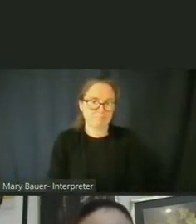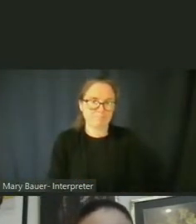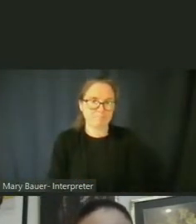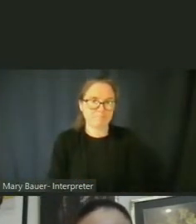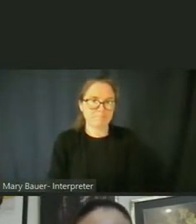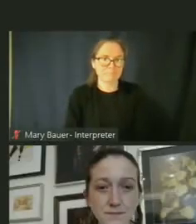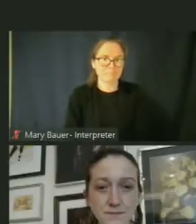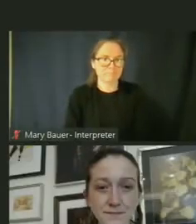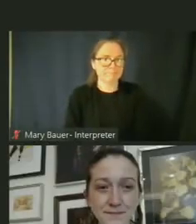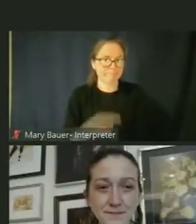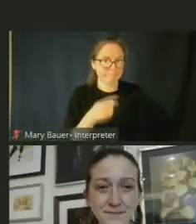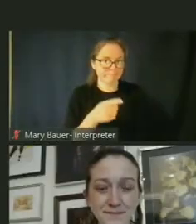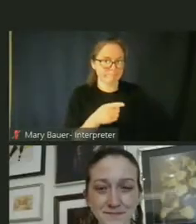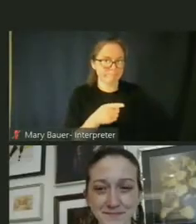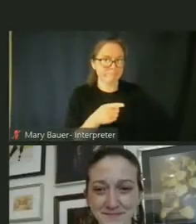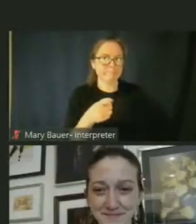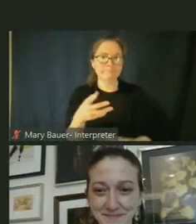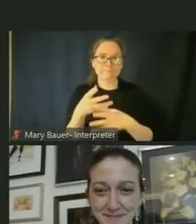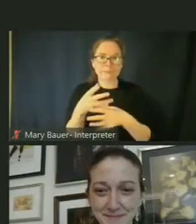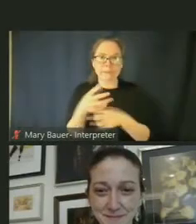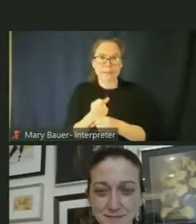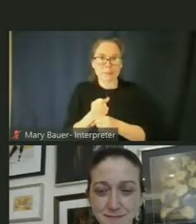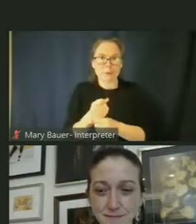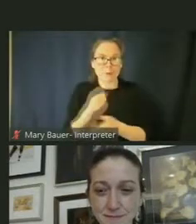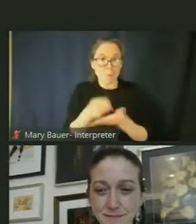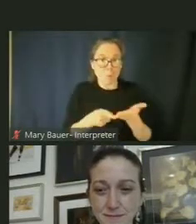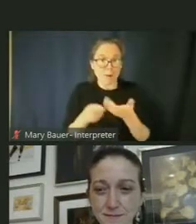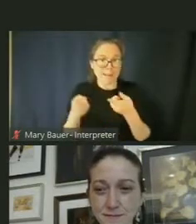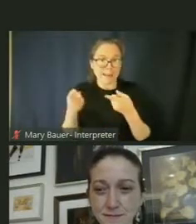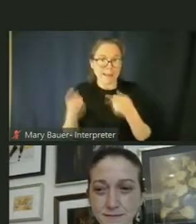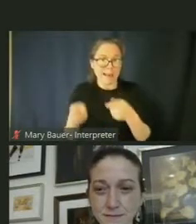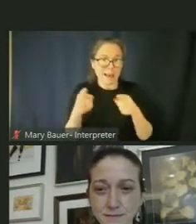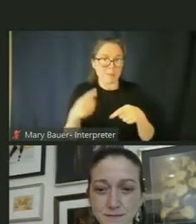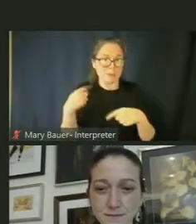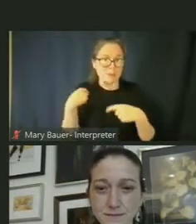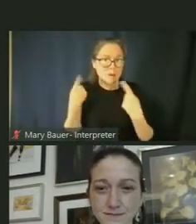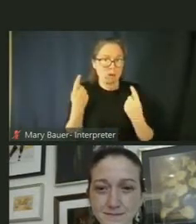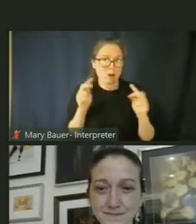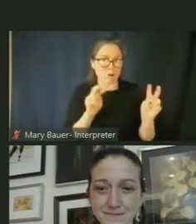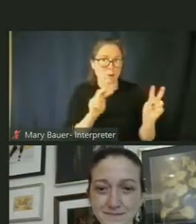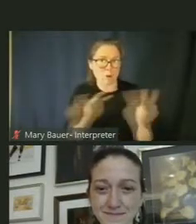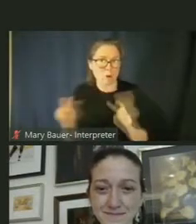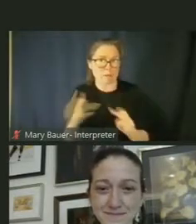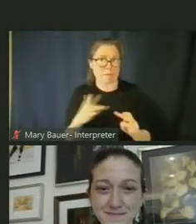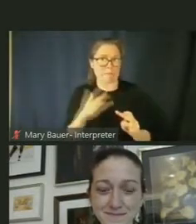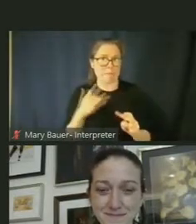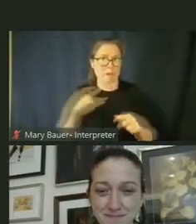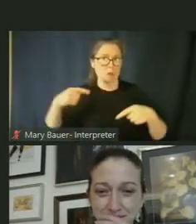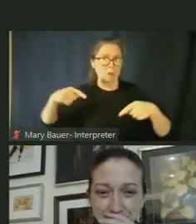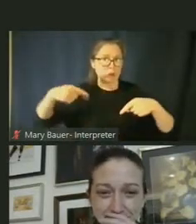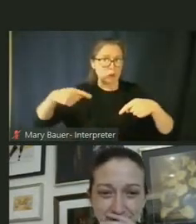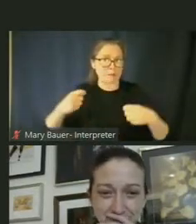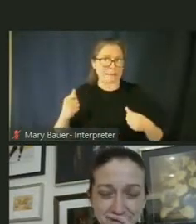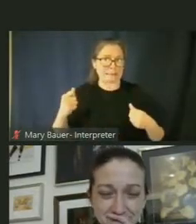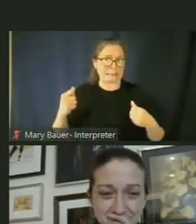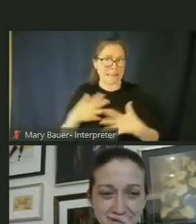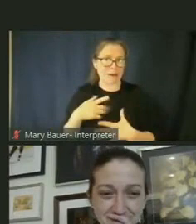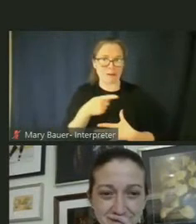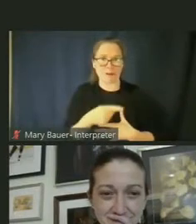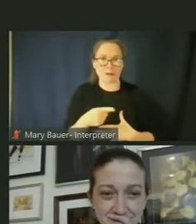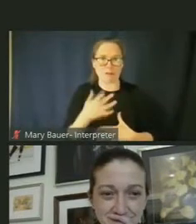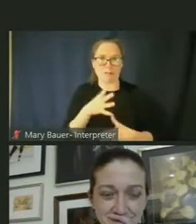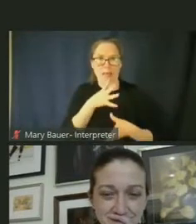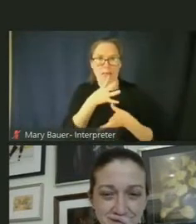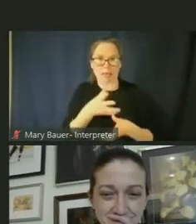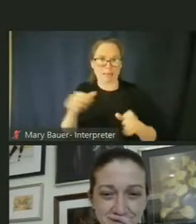Here's a quick summary of what really happens, right? This is probably a little scary for those of you that didn't love science class, but this is the stuff that